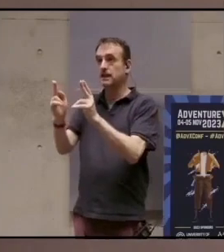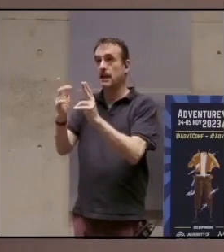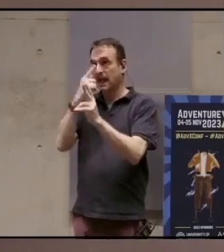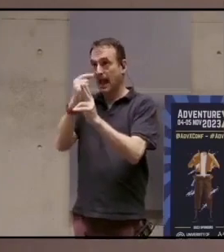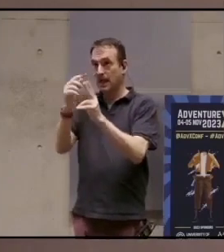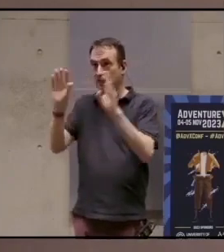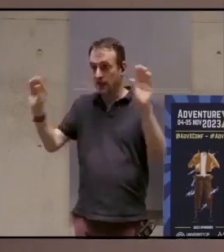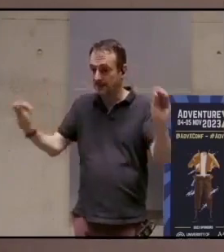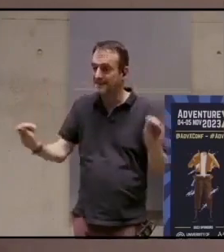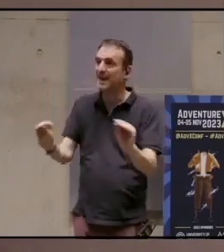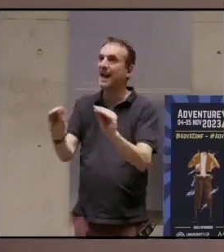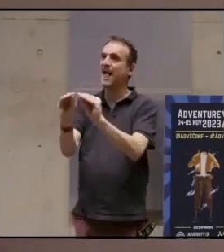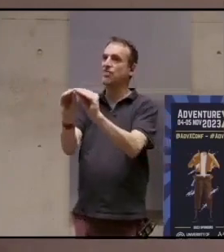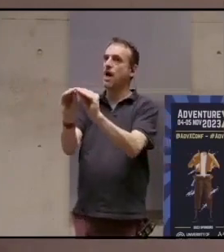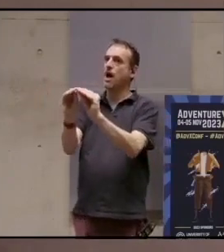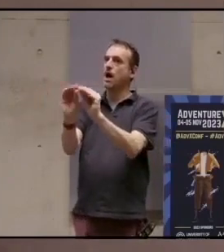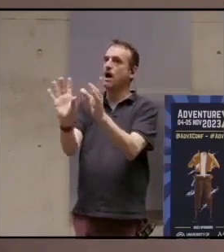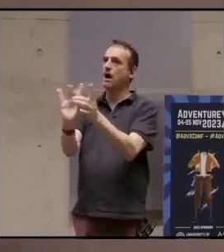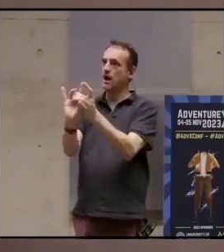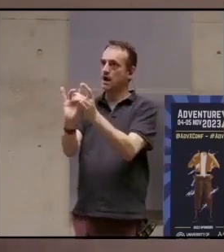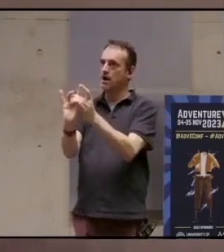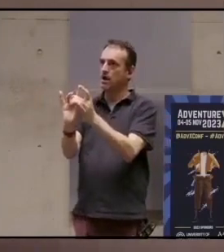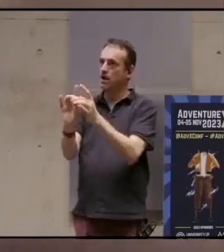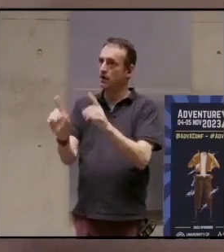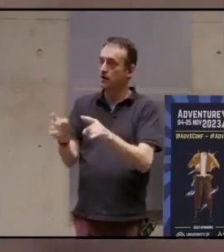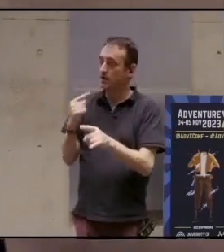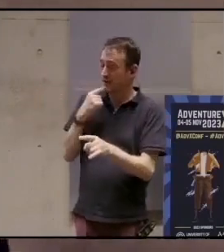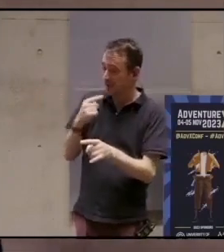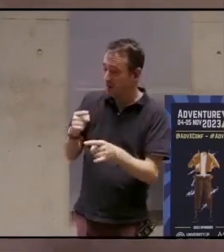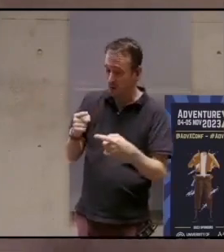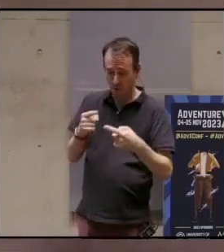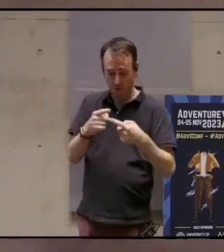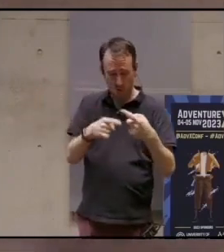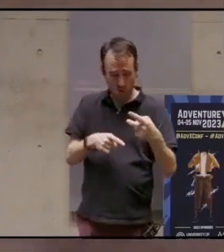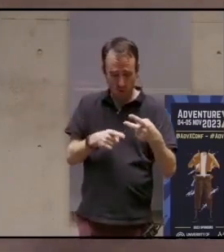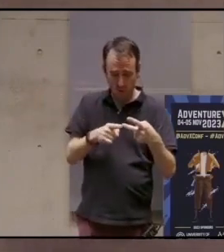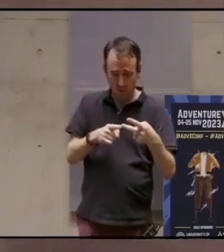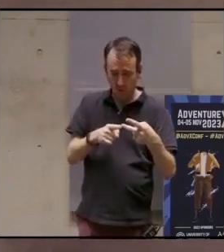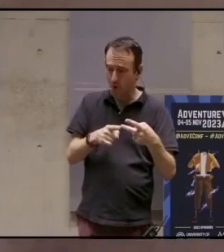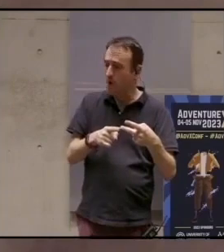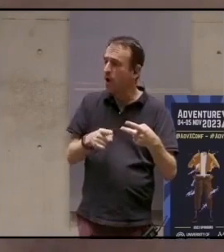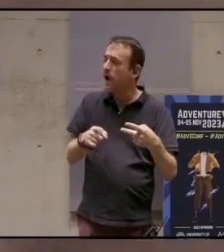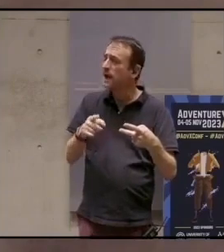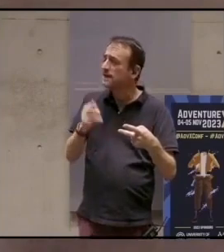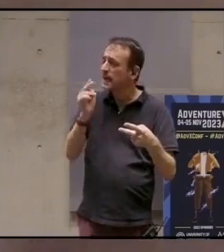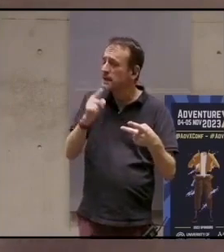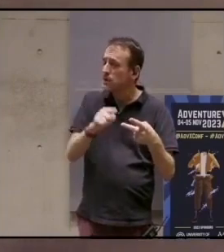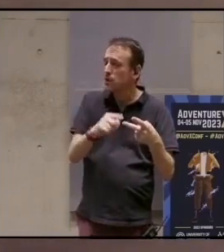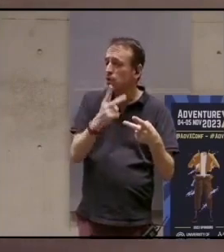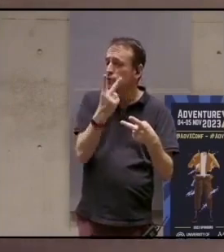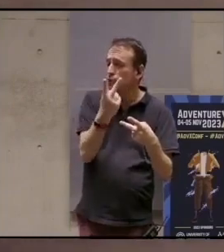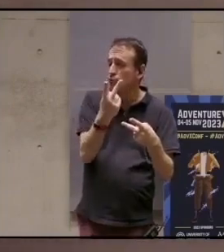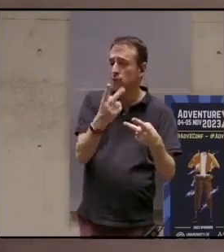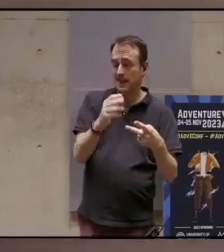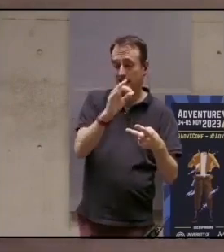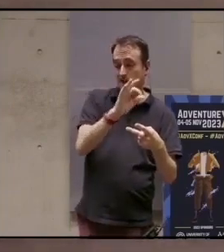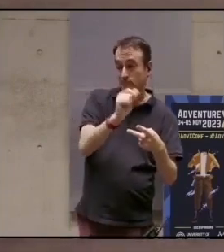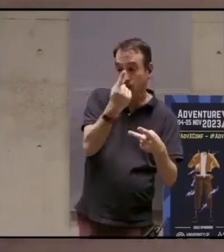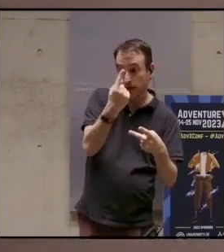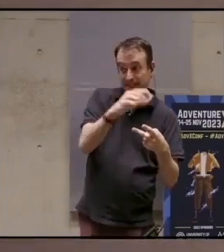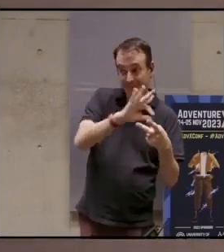of two different takes together. So it's like, hey, can we get the first sentence from take two and the second one from take six? This